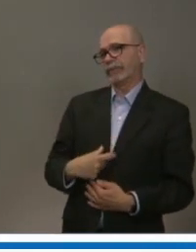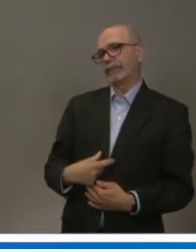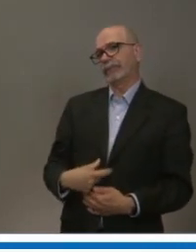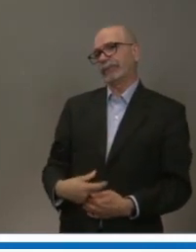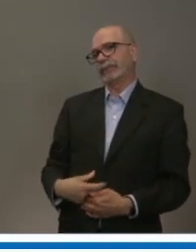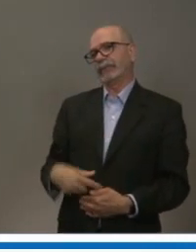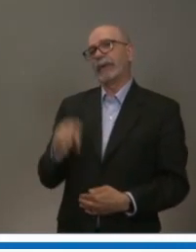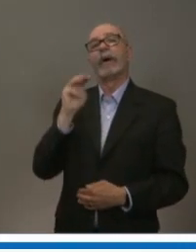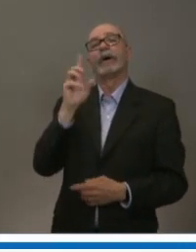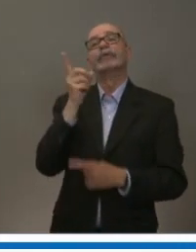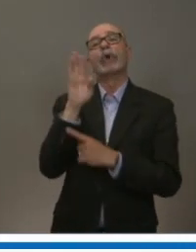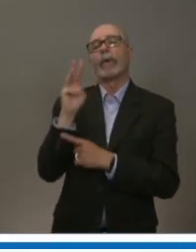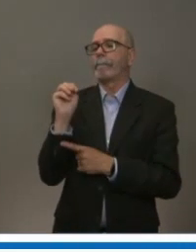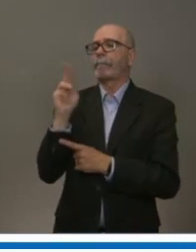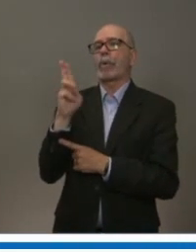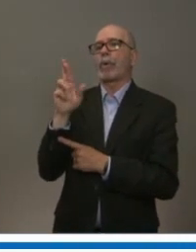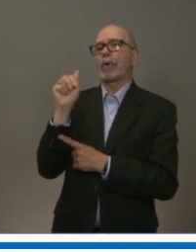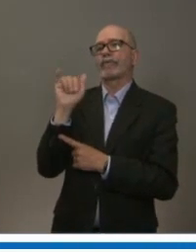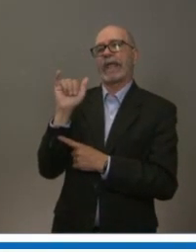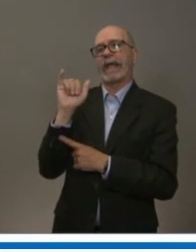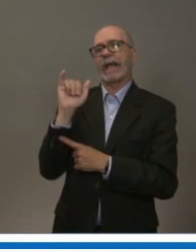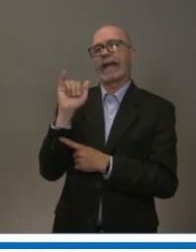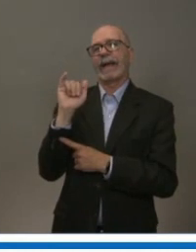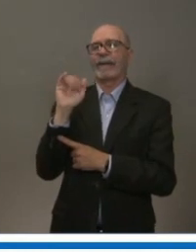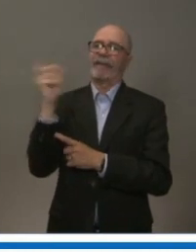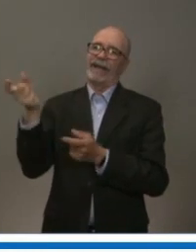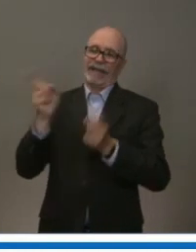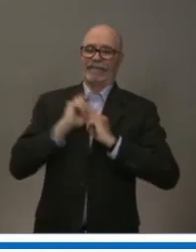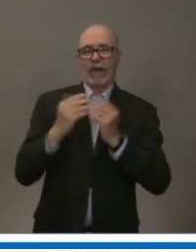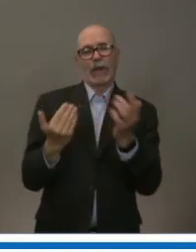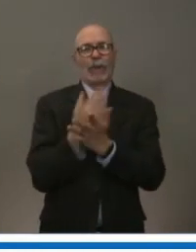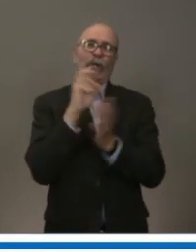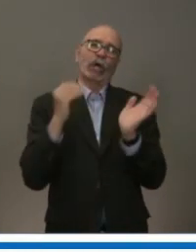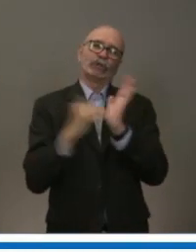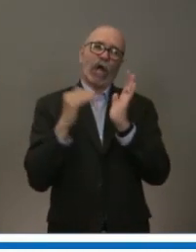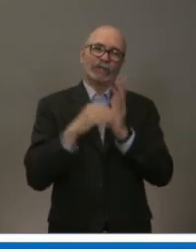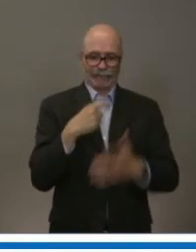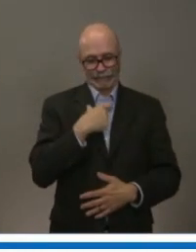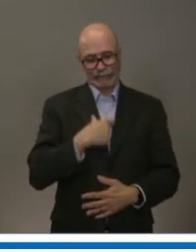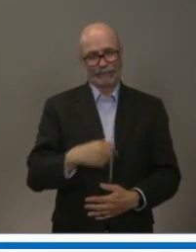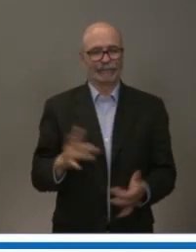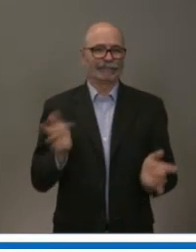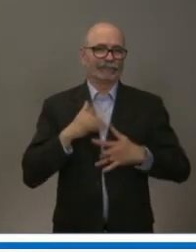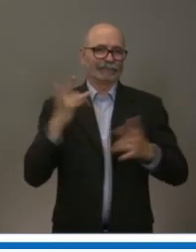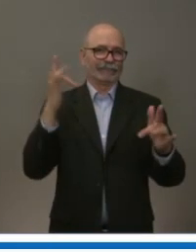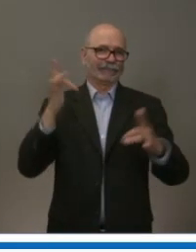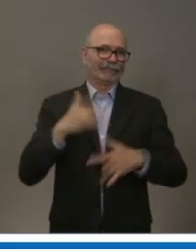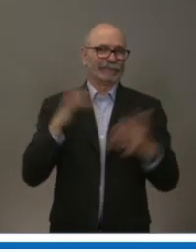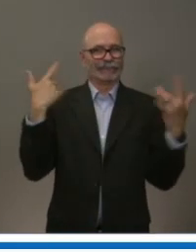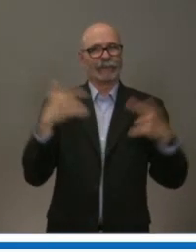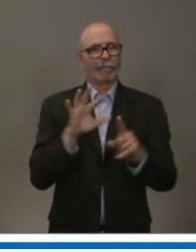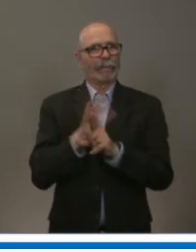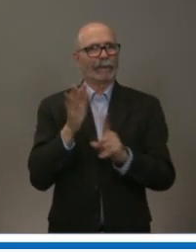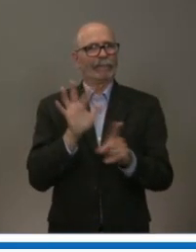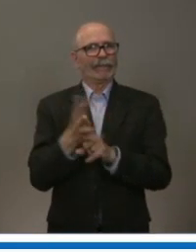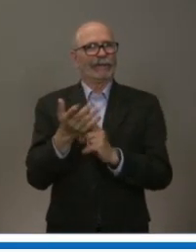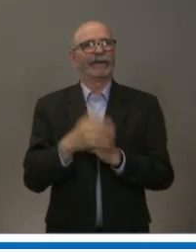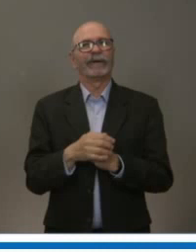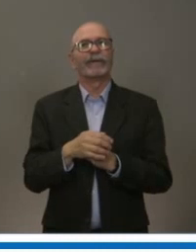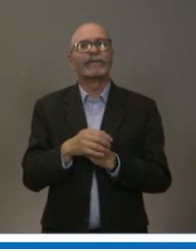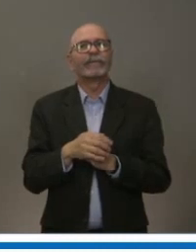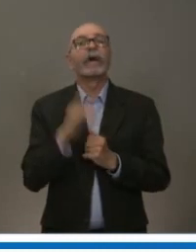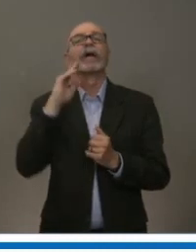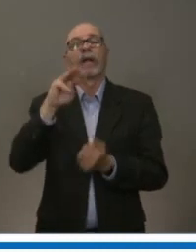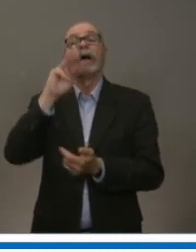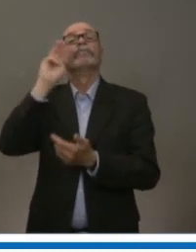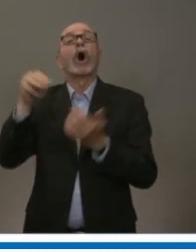new physician-oriented tie. It was the second best tie you've worn so far since we've been here. I think the Montreal Canadian one might have trumped it, but that's... In my